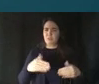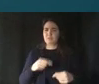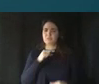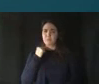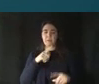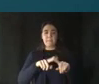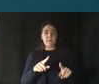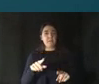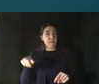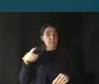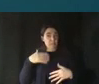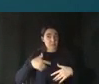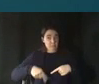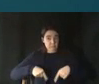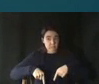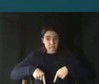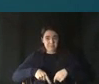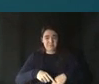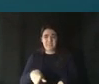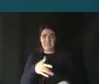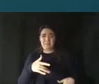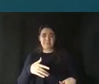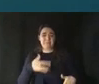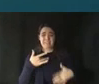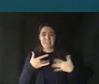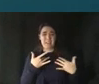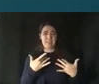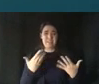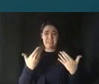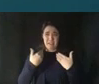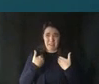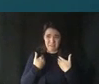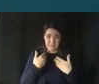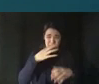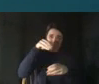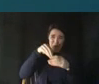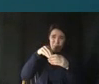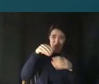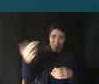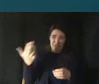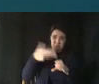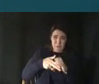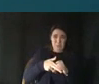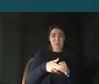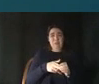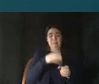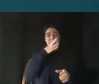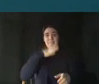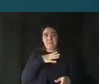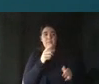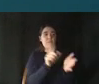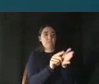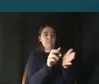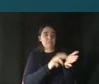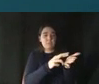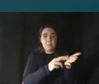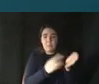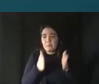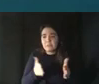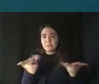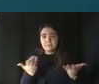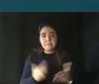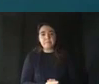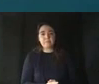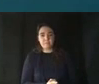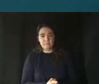And again, they were not excited to have a female journalist. A journalist, let alone a journalist, but a female journalist. First